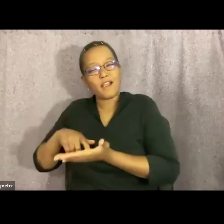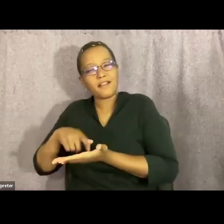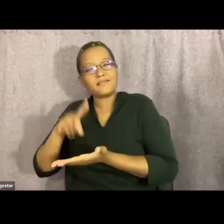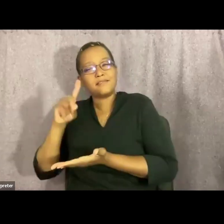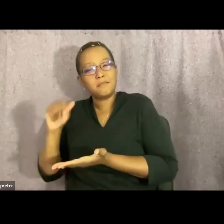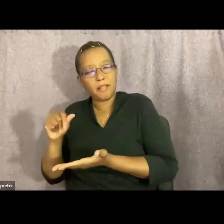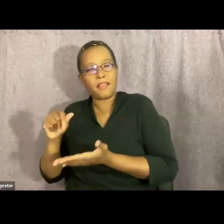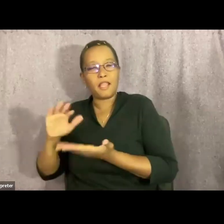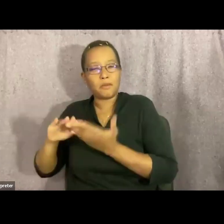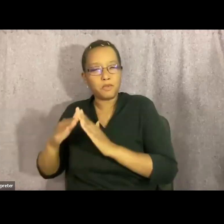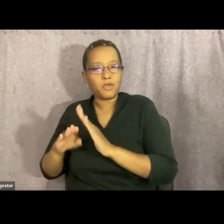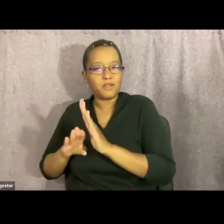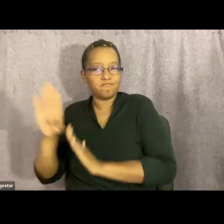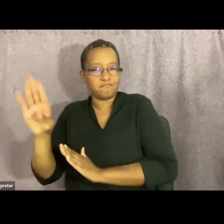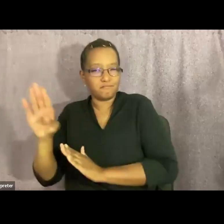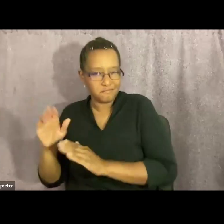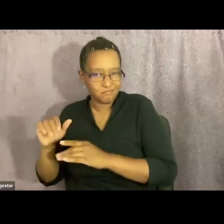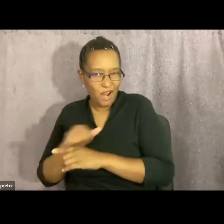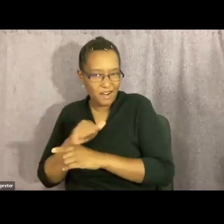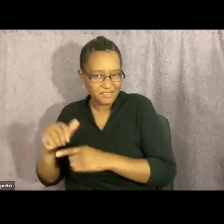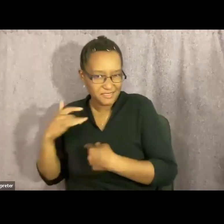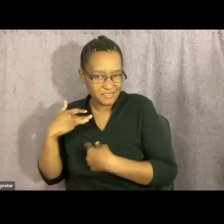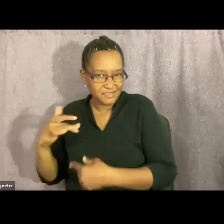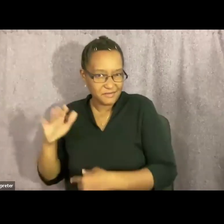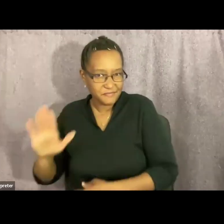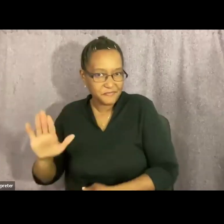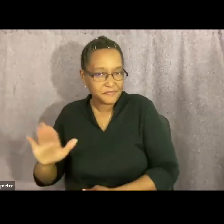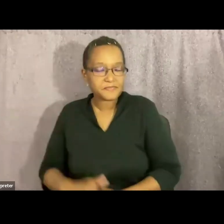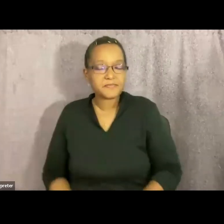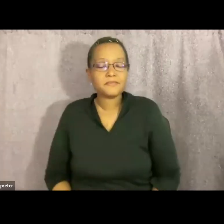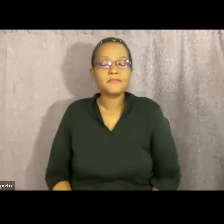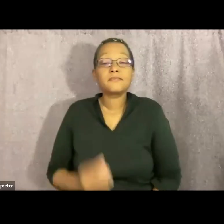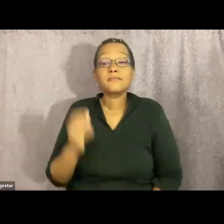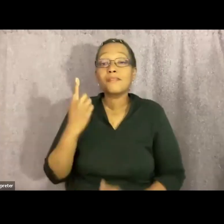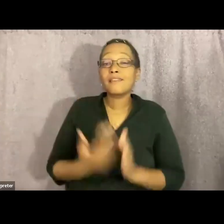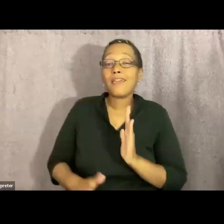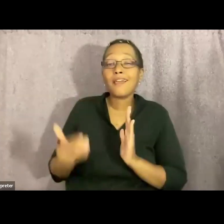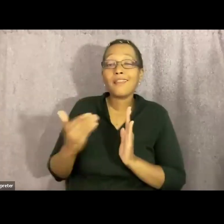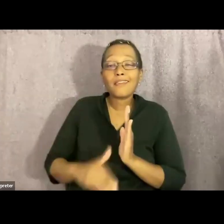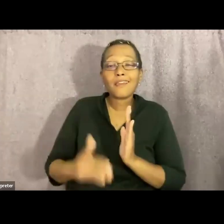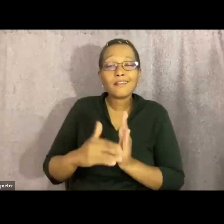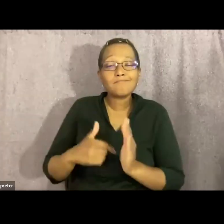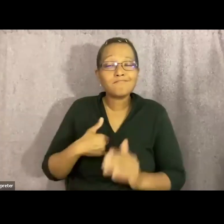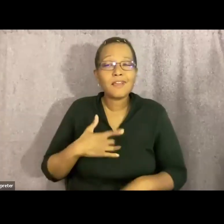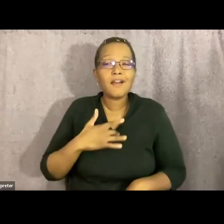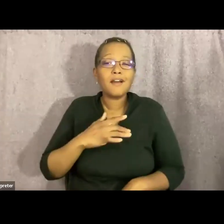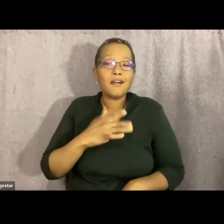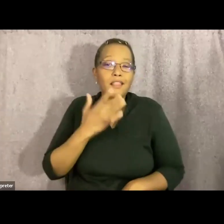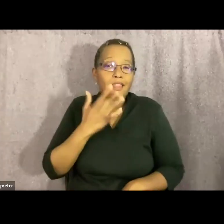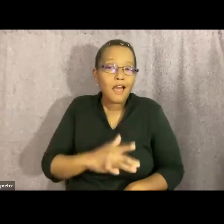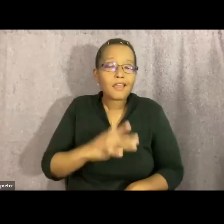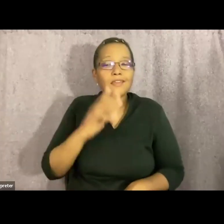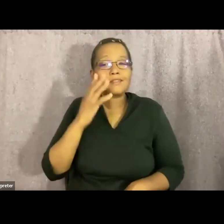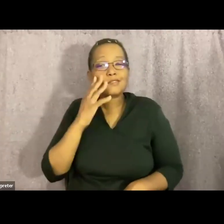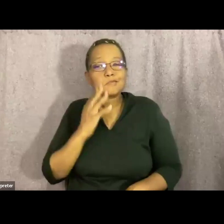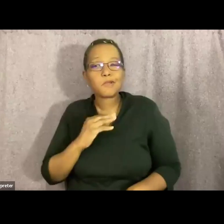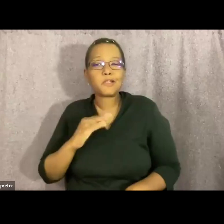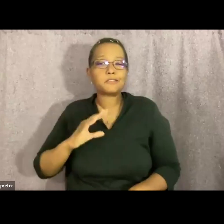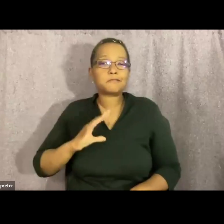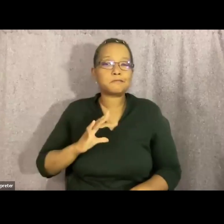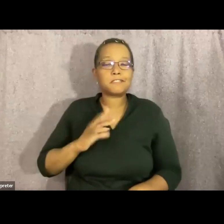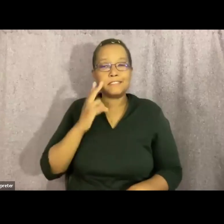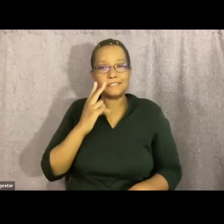practices. Time and time again, I had the pleasure and privilege to witness this cohort show up for